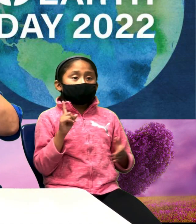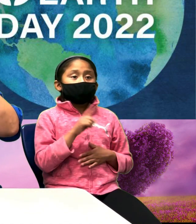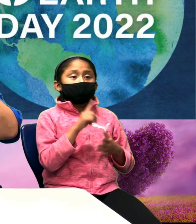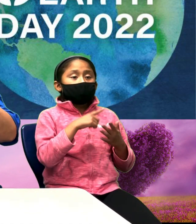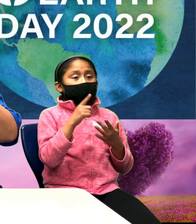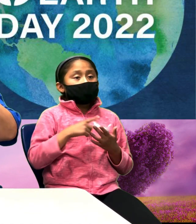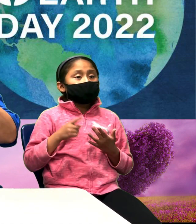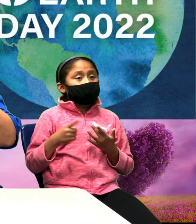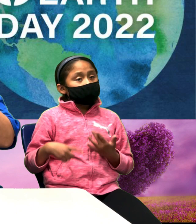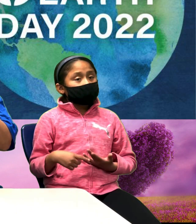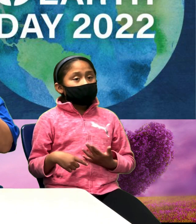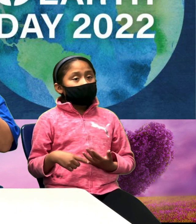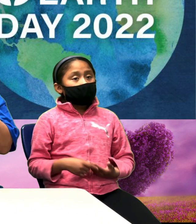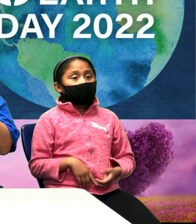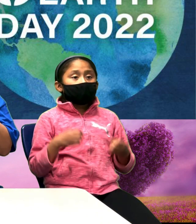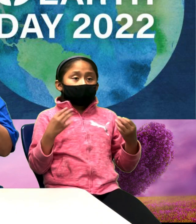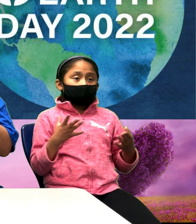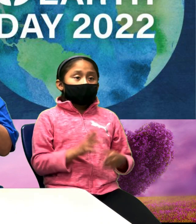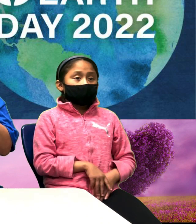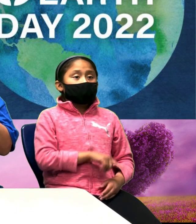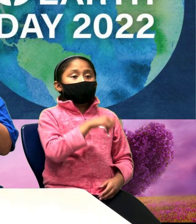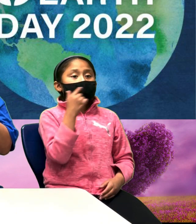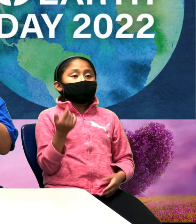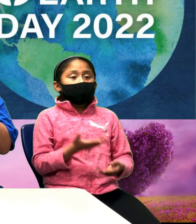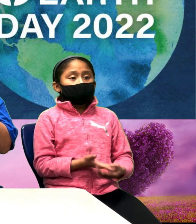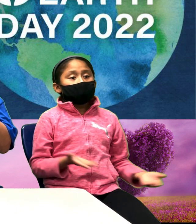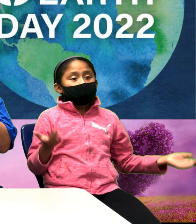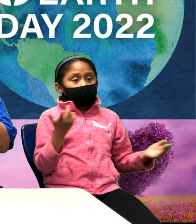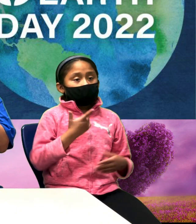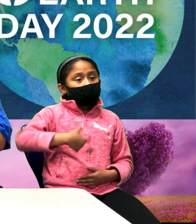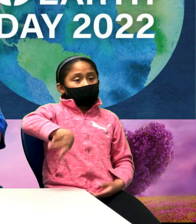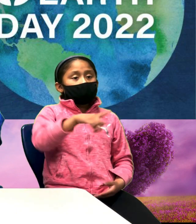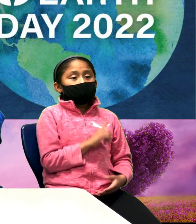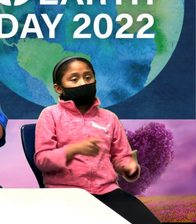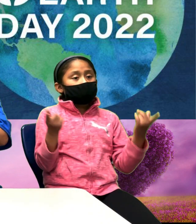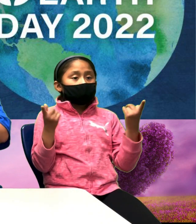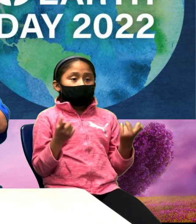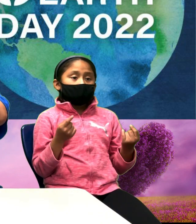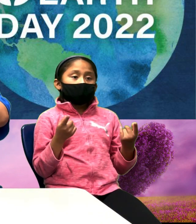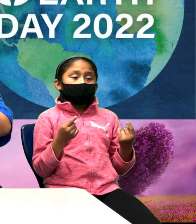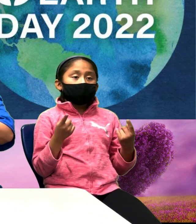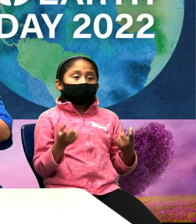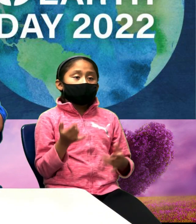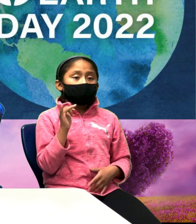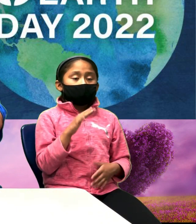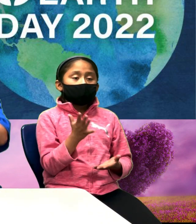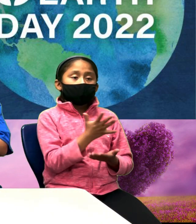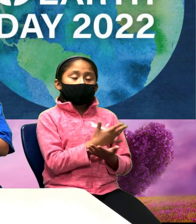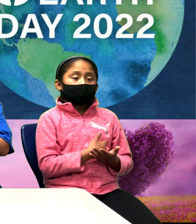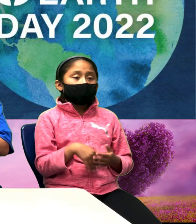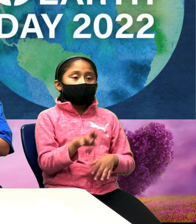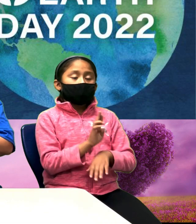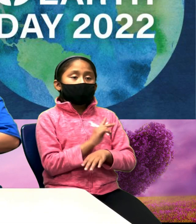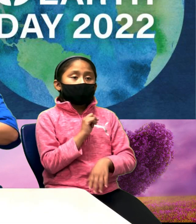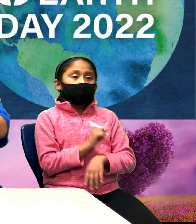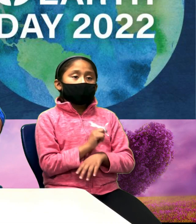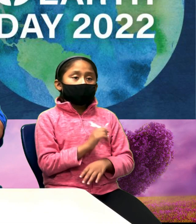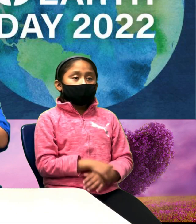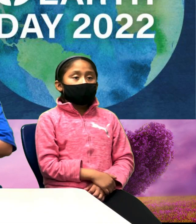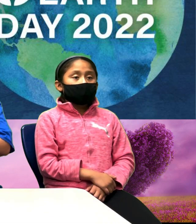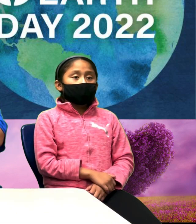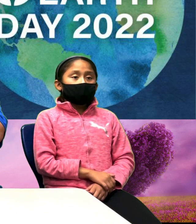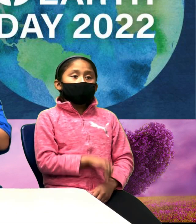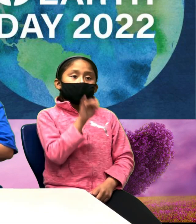and many, many other things that we do has earned Raymond Temple